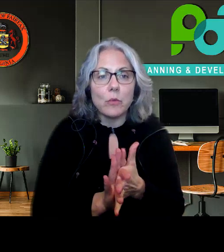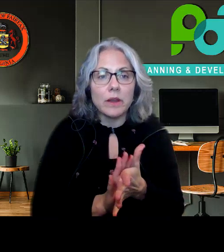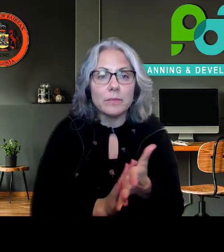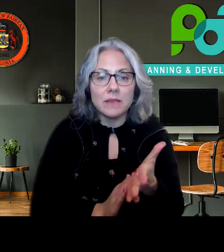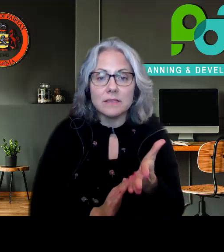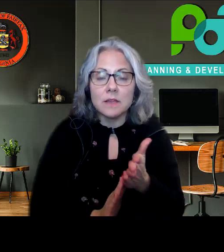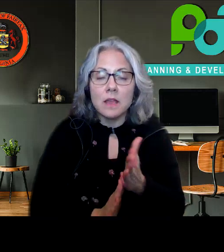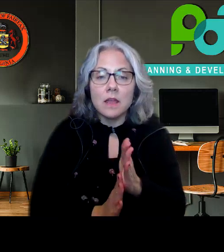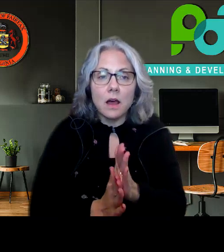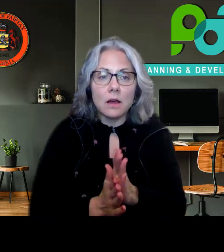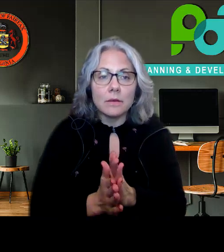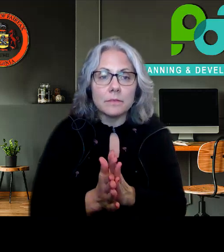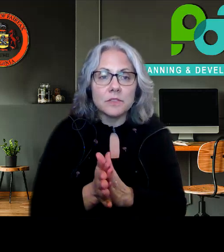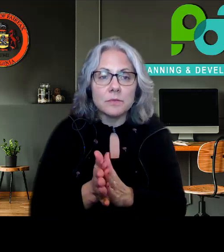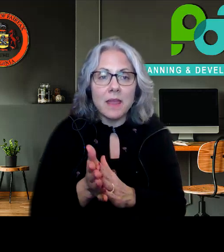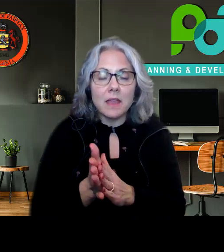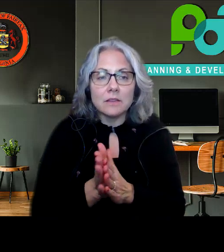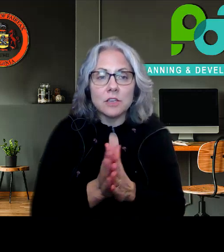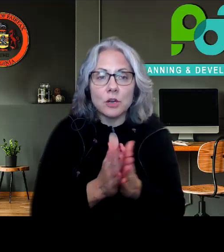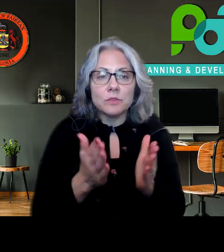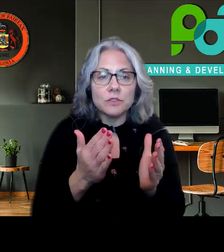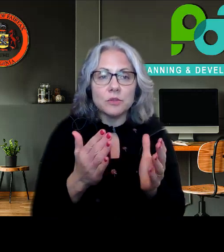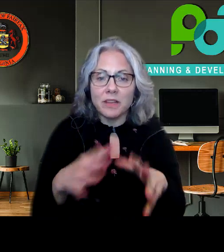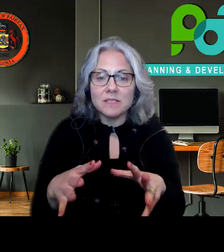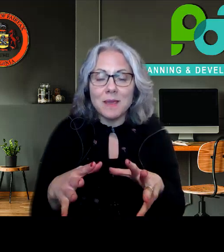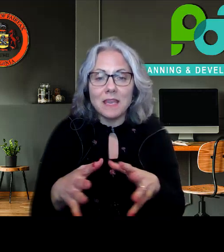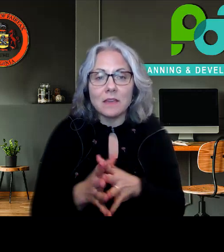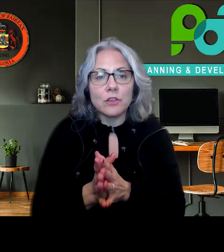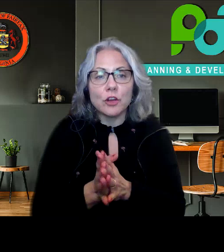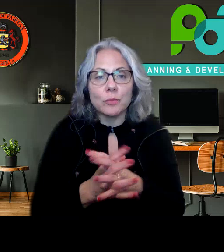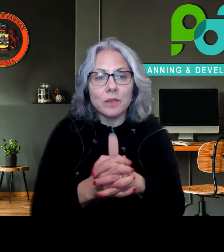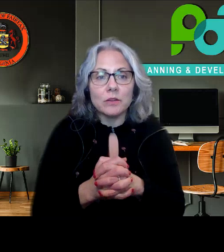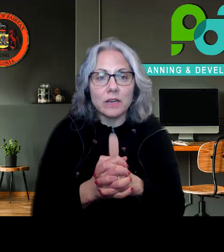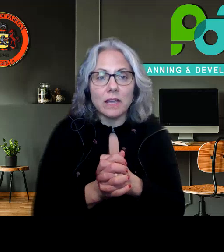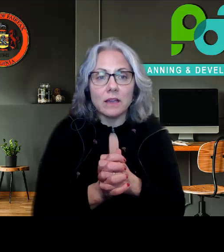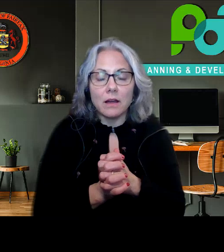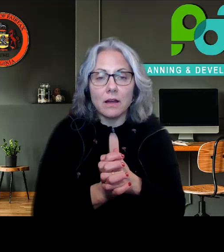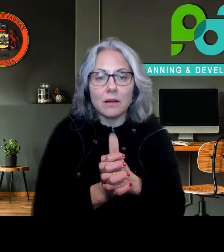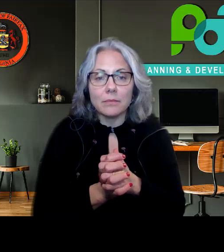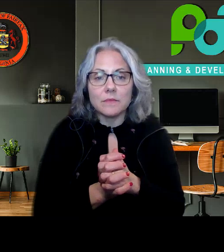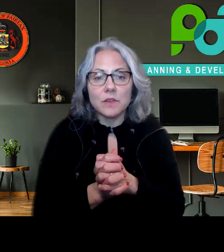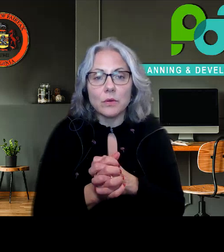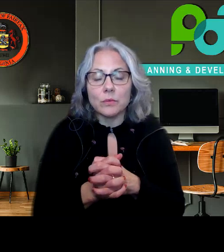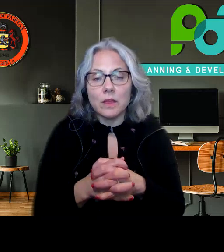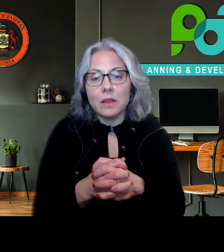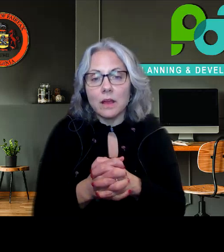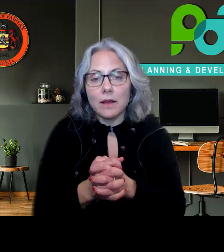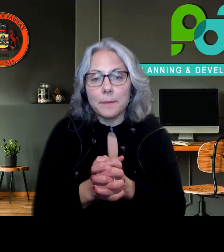idea of what it means to make, to do placemaking in their community.